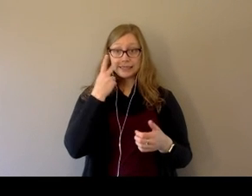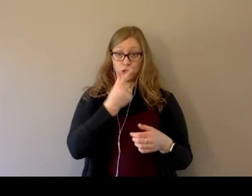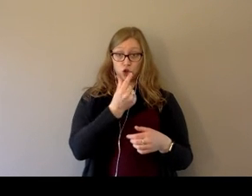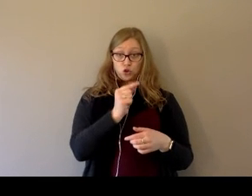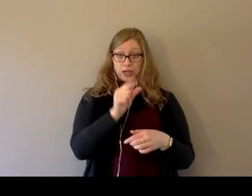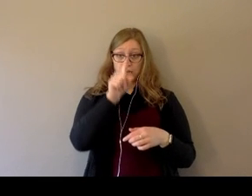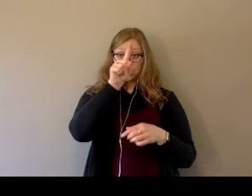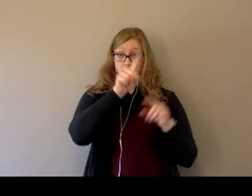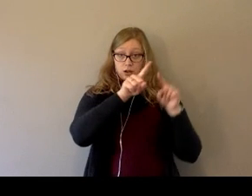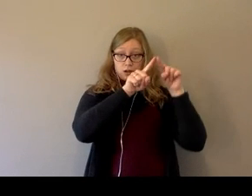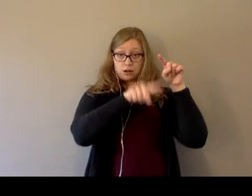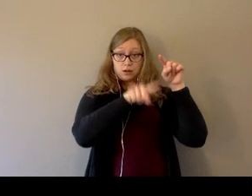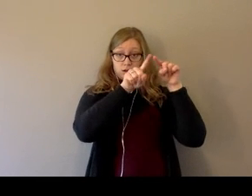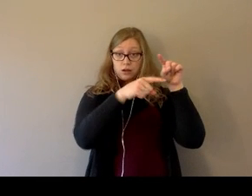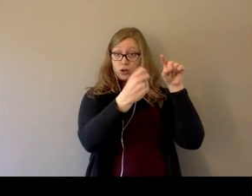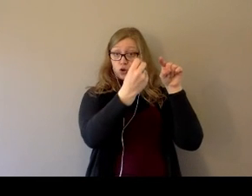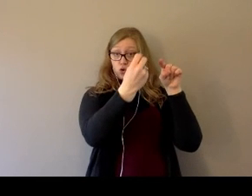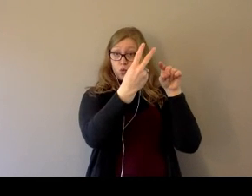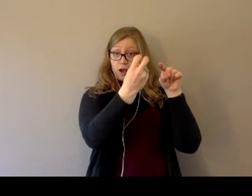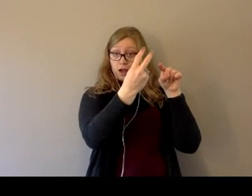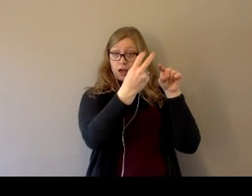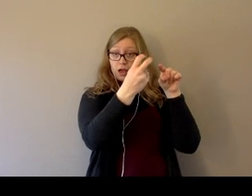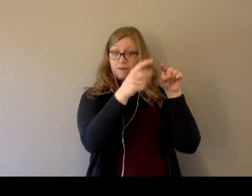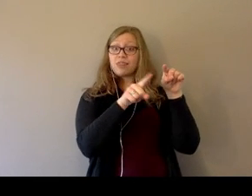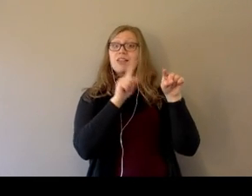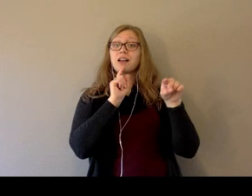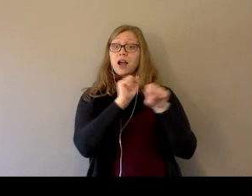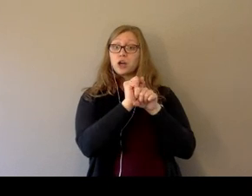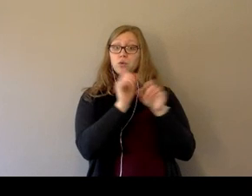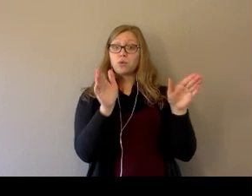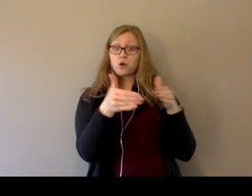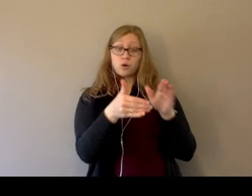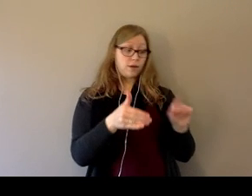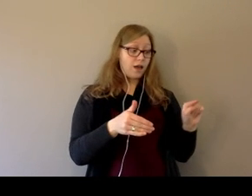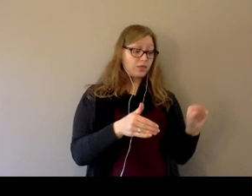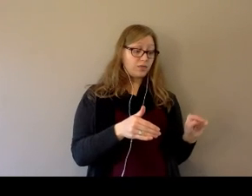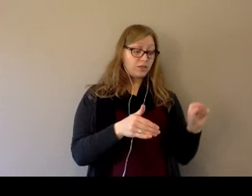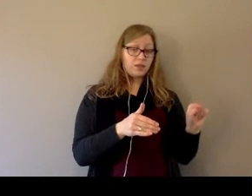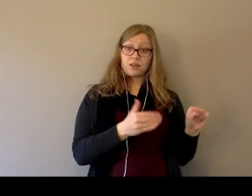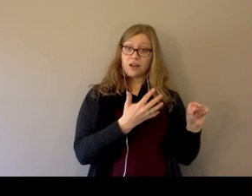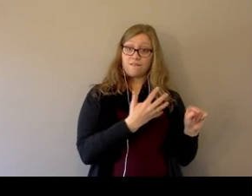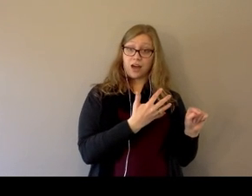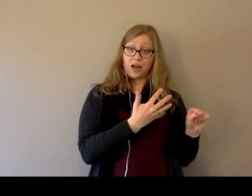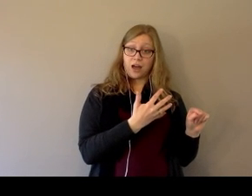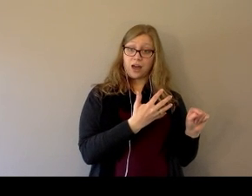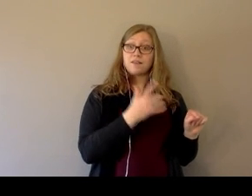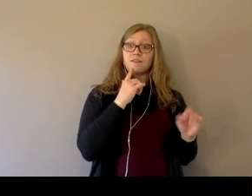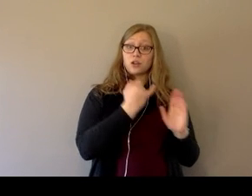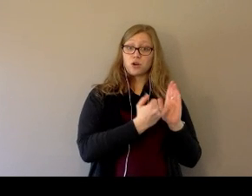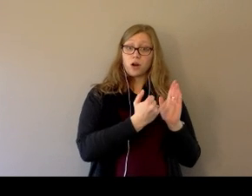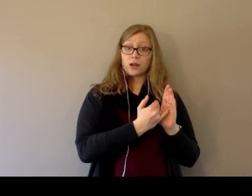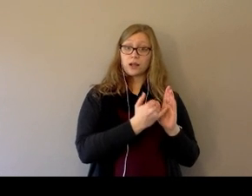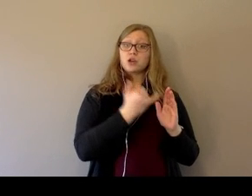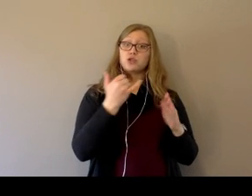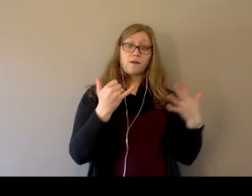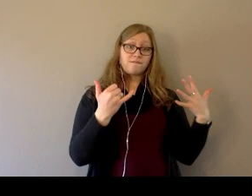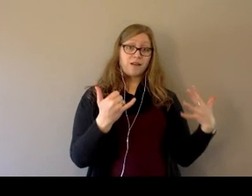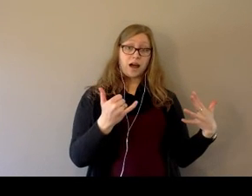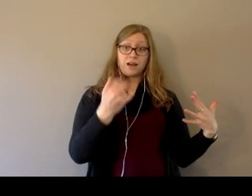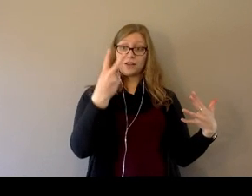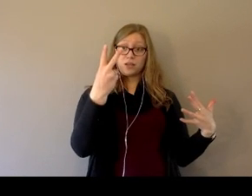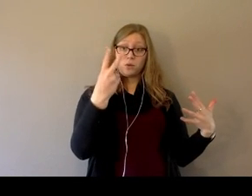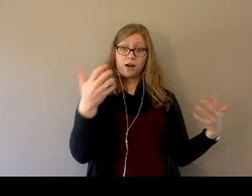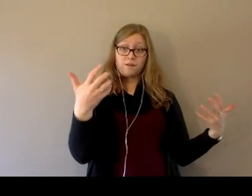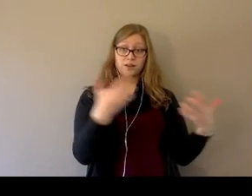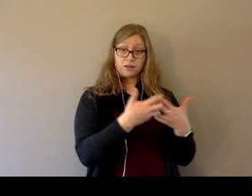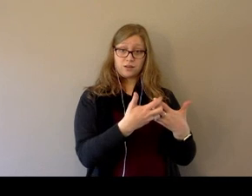width of Marta's drawing. So 5 is going to go with 12, and 15 is going to go with X. So it's important that